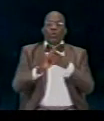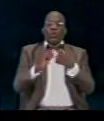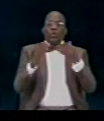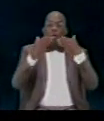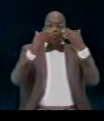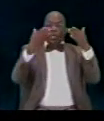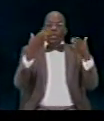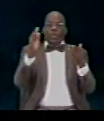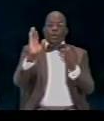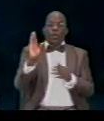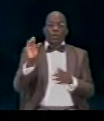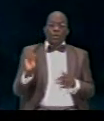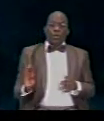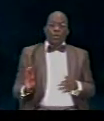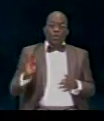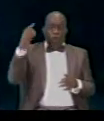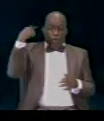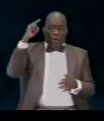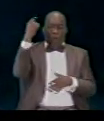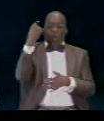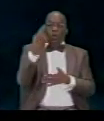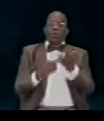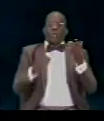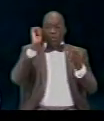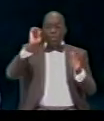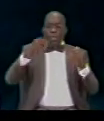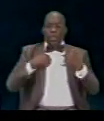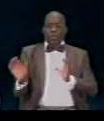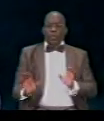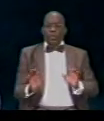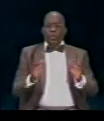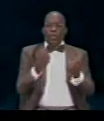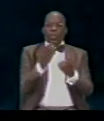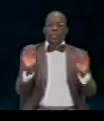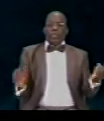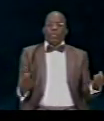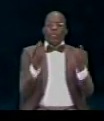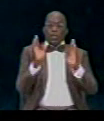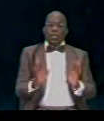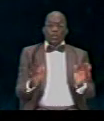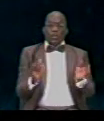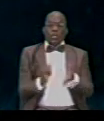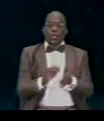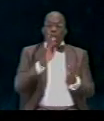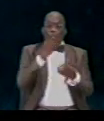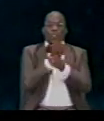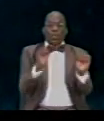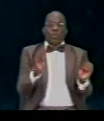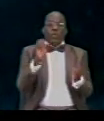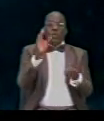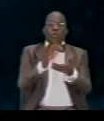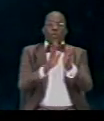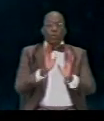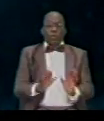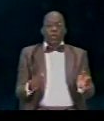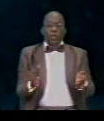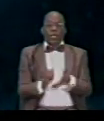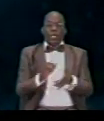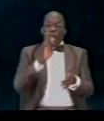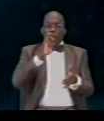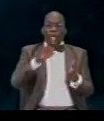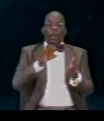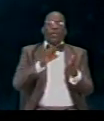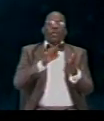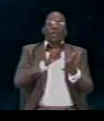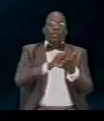done. Souls that have been brought into the kingdom. Sinners that have been saved. Believers that have been sanctified,